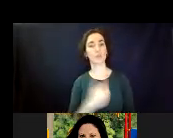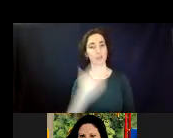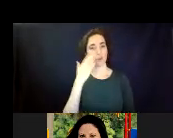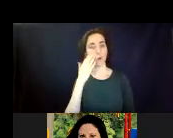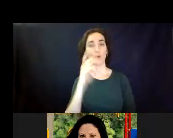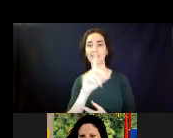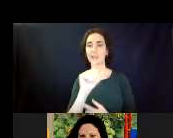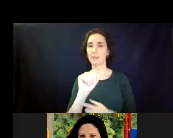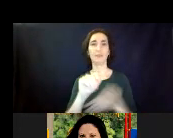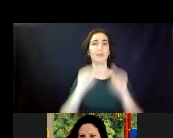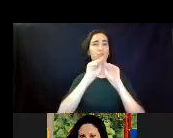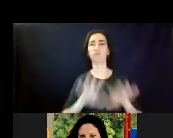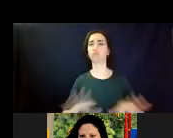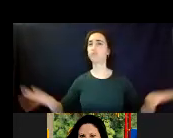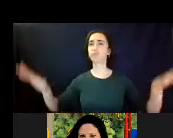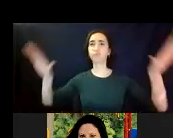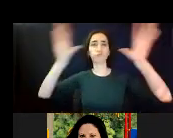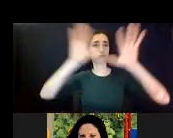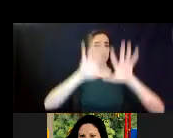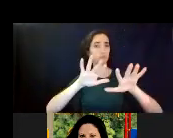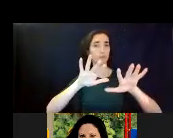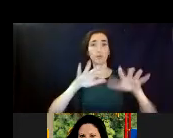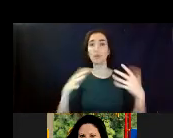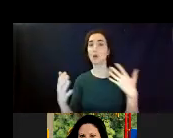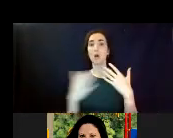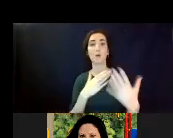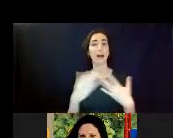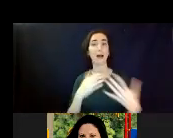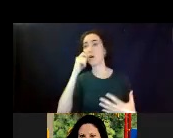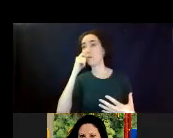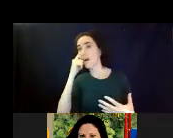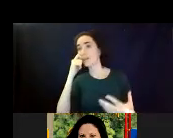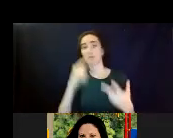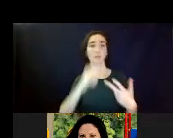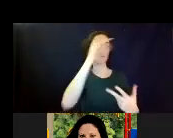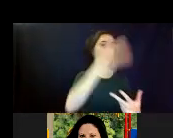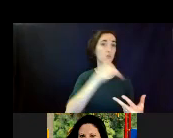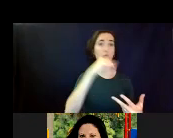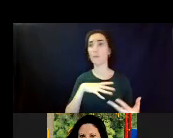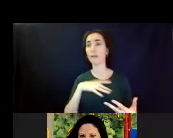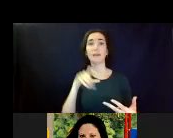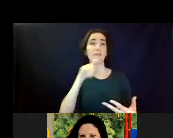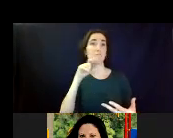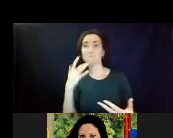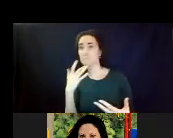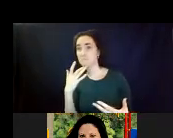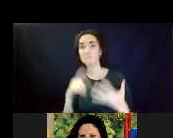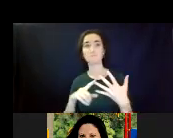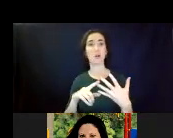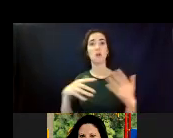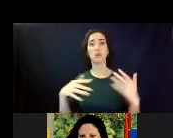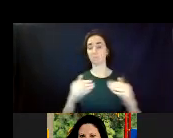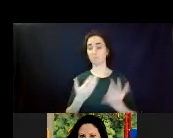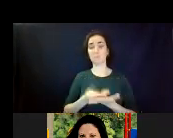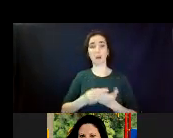pervasive across society. It does not discriminate against race, gender, sexuality, socioeconomic